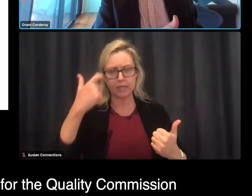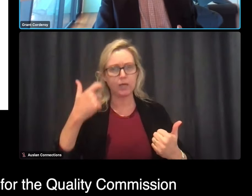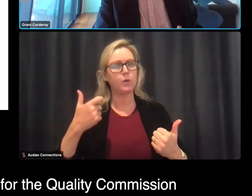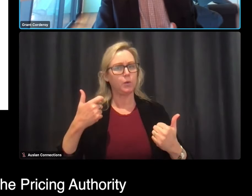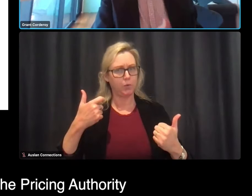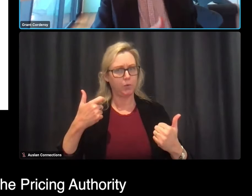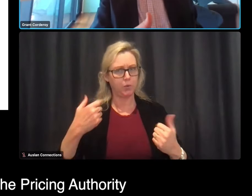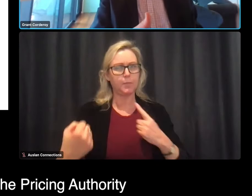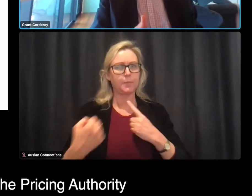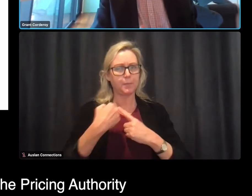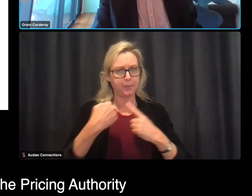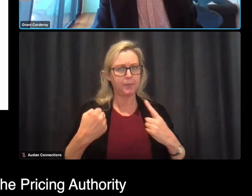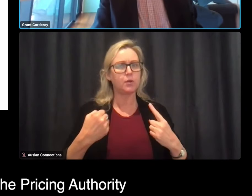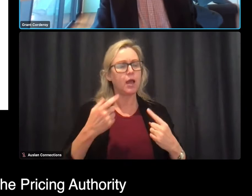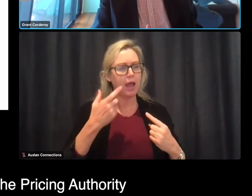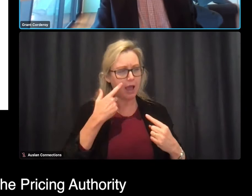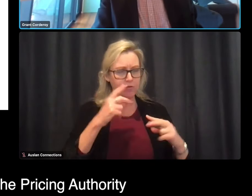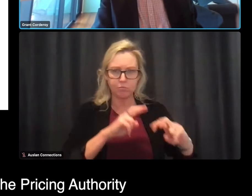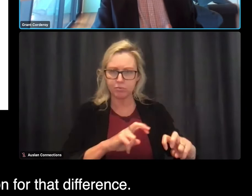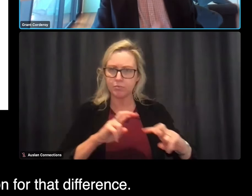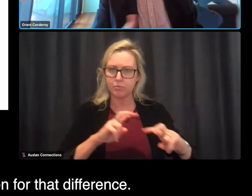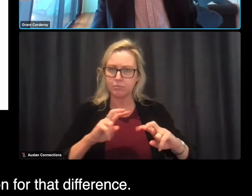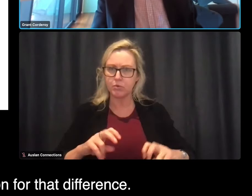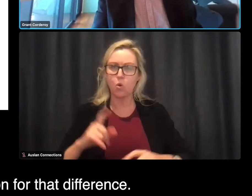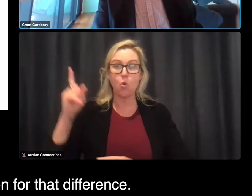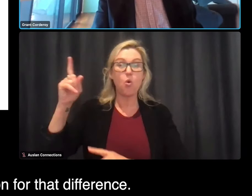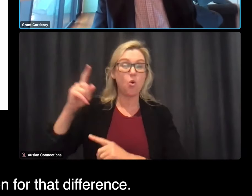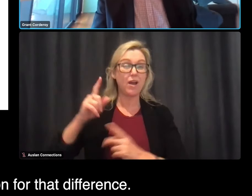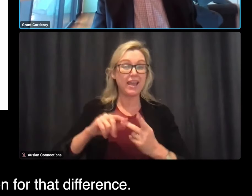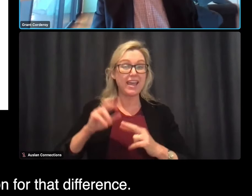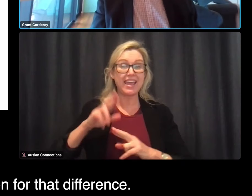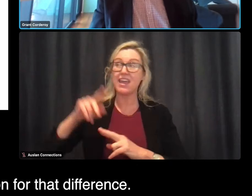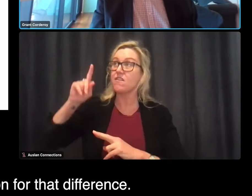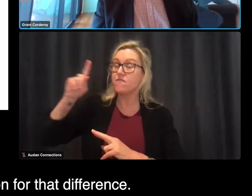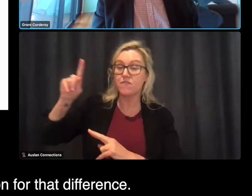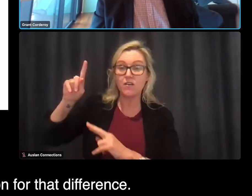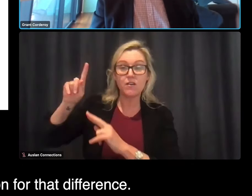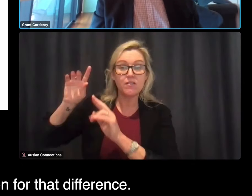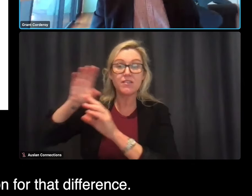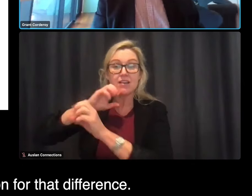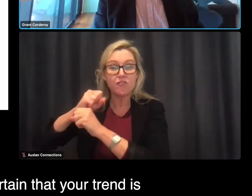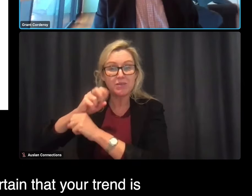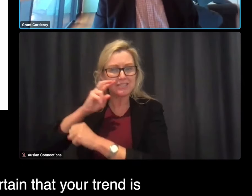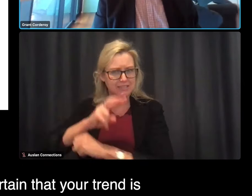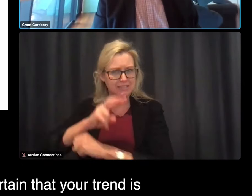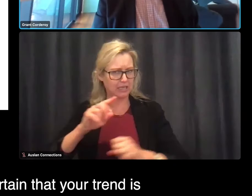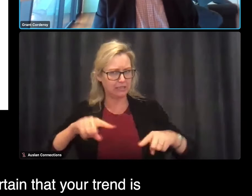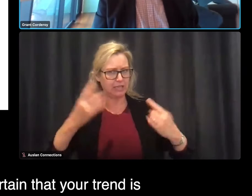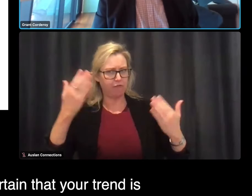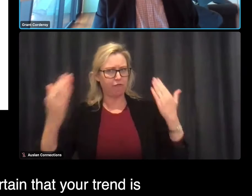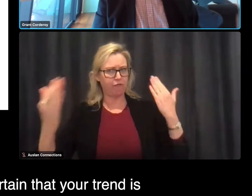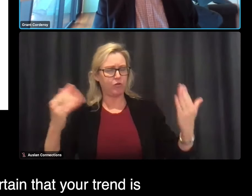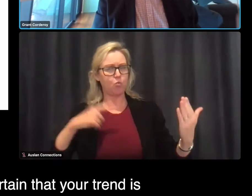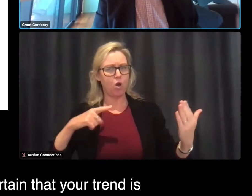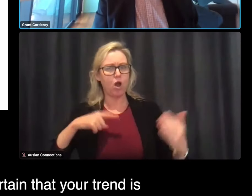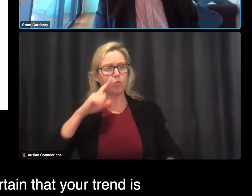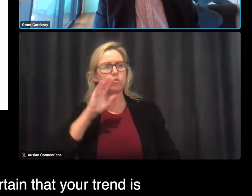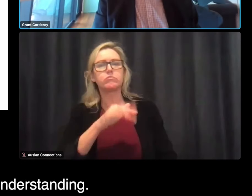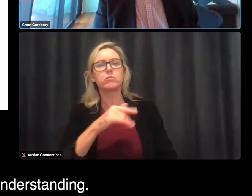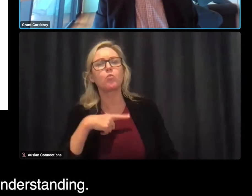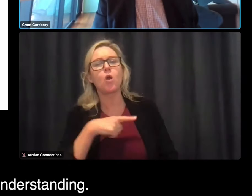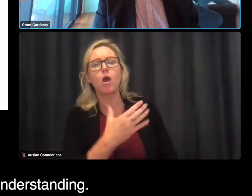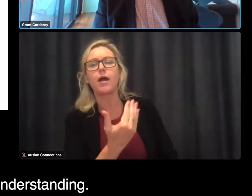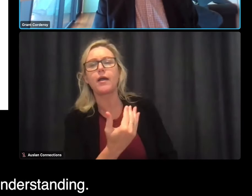Quality Commission or the Department of the Pricing Authority to say, what's the reason for that difference? So you want to make certain that the trend